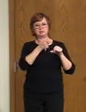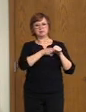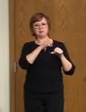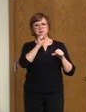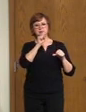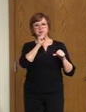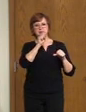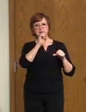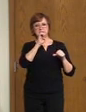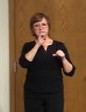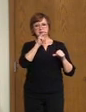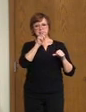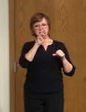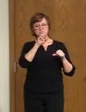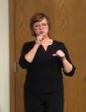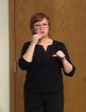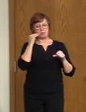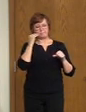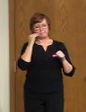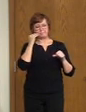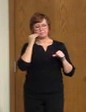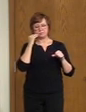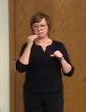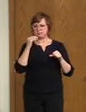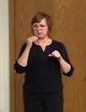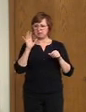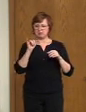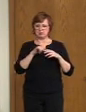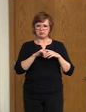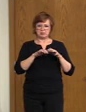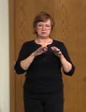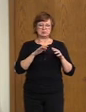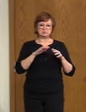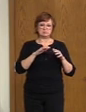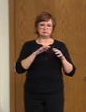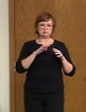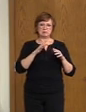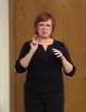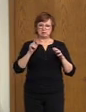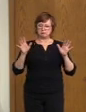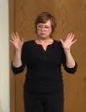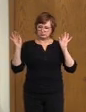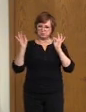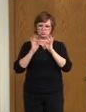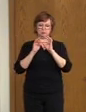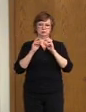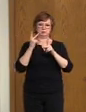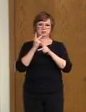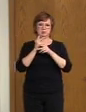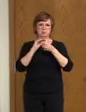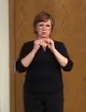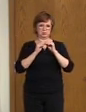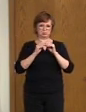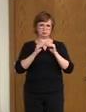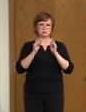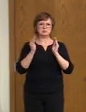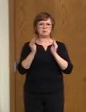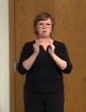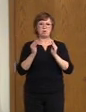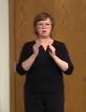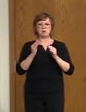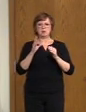underscores why we absolutely need to protect from the public health side by keeping our numbers low and by following all the protocols when we